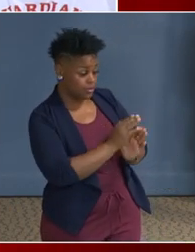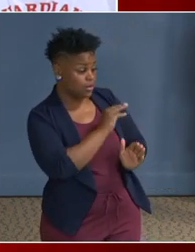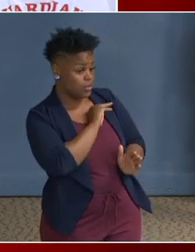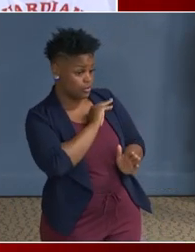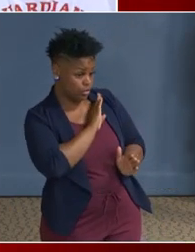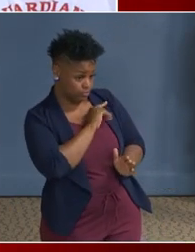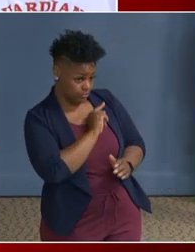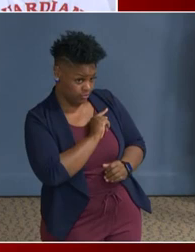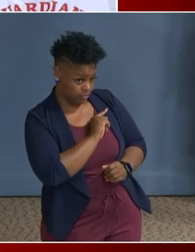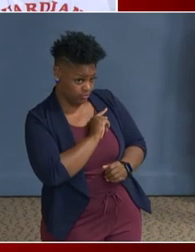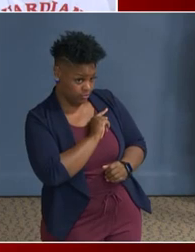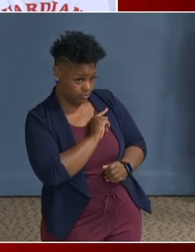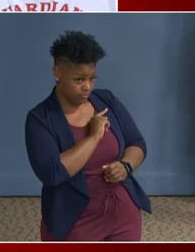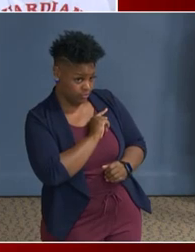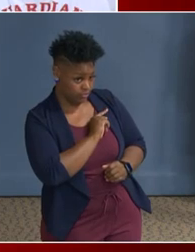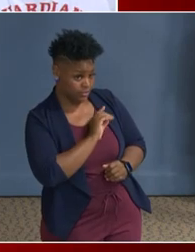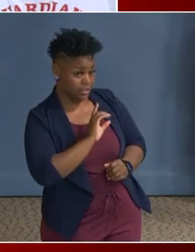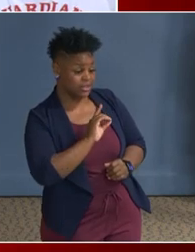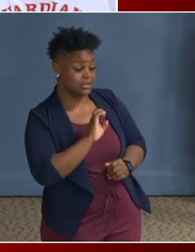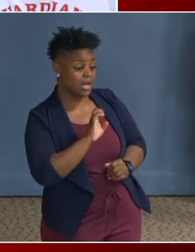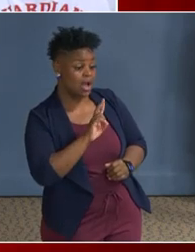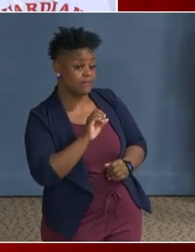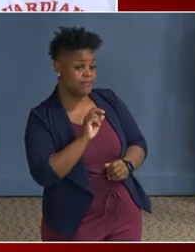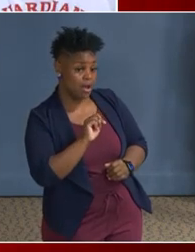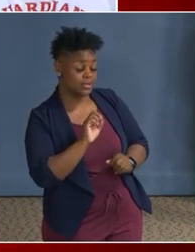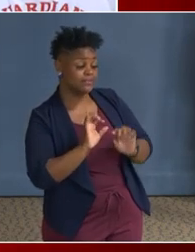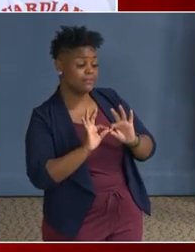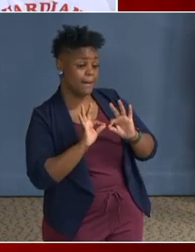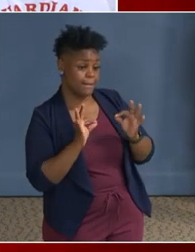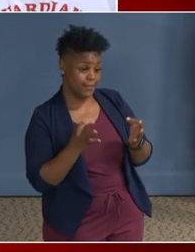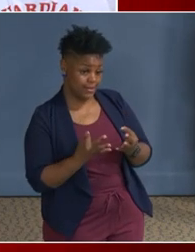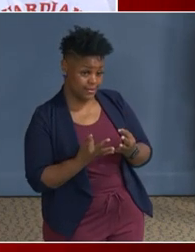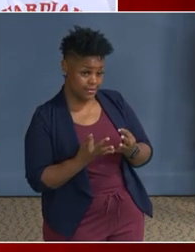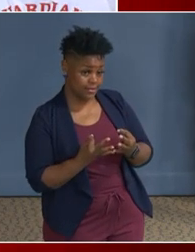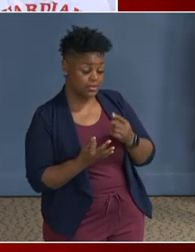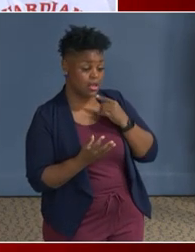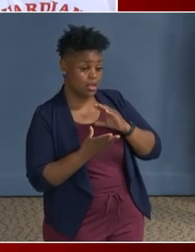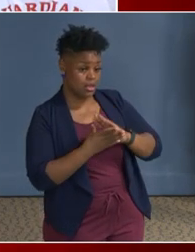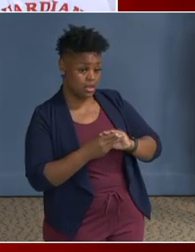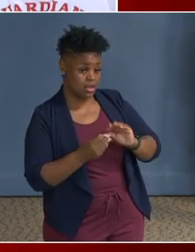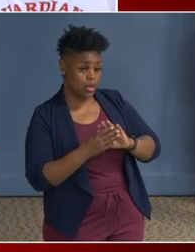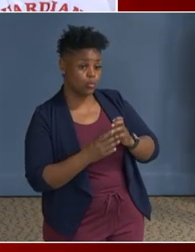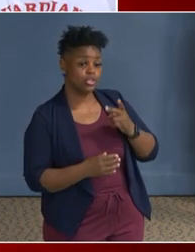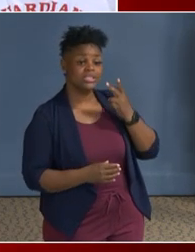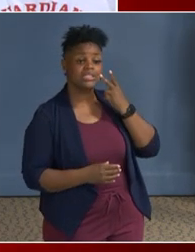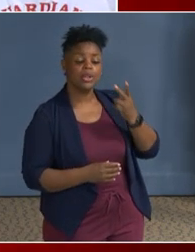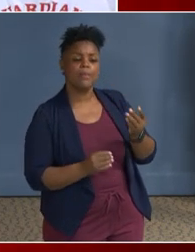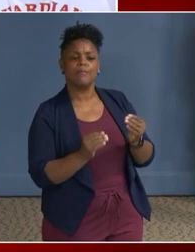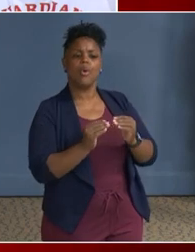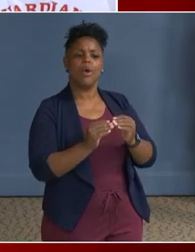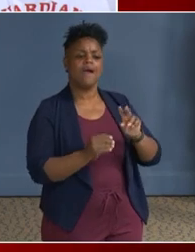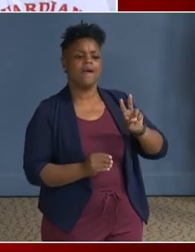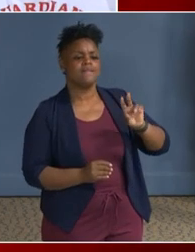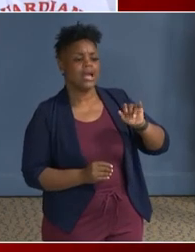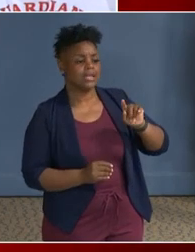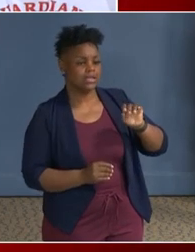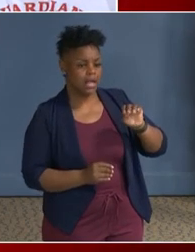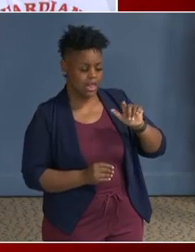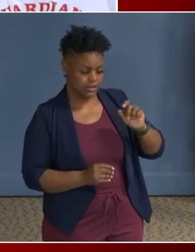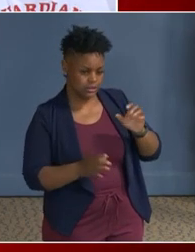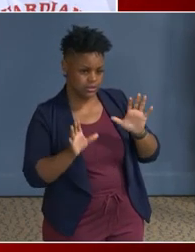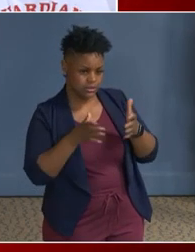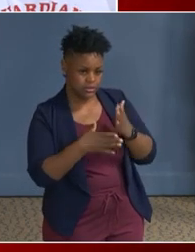Devon, one of the things that was said is that they want to see more violence interrupters. We understand that the budget you